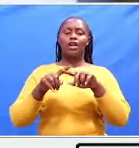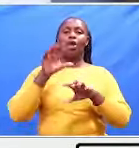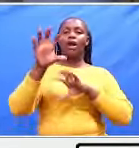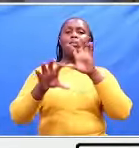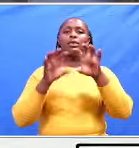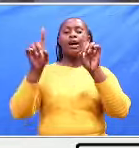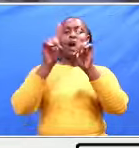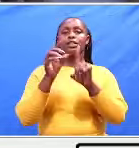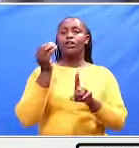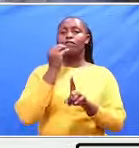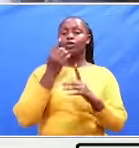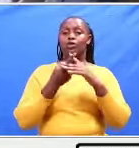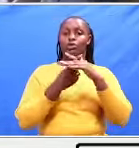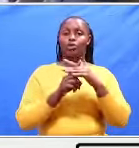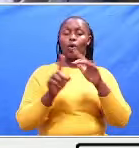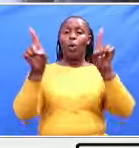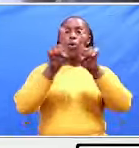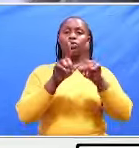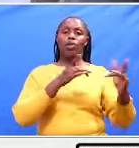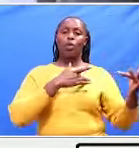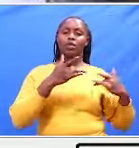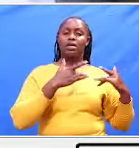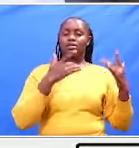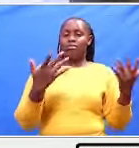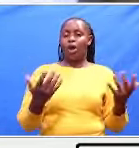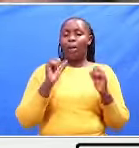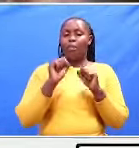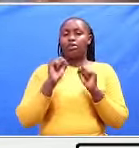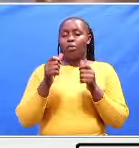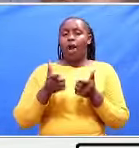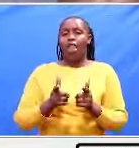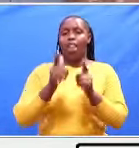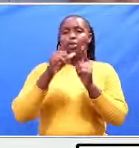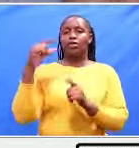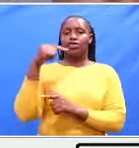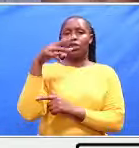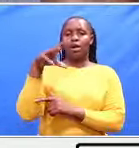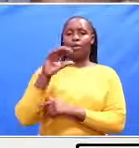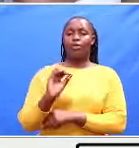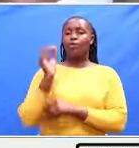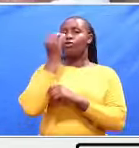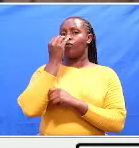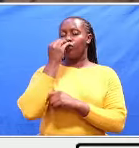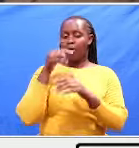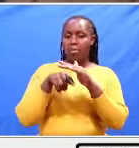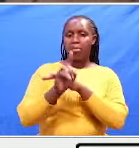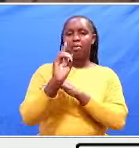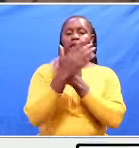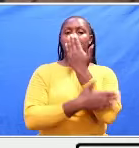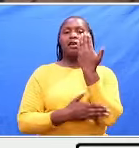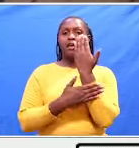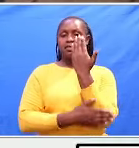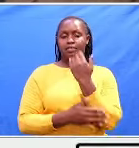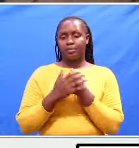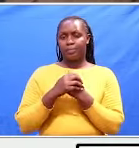food source. There are also concerns it could pave way for genetic modified foods in the country. Animals